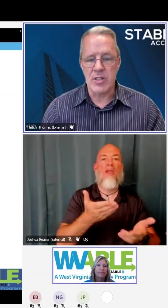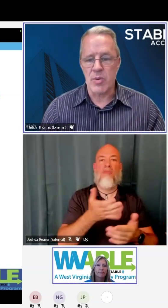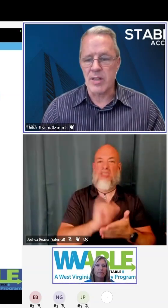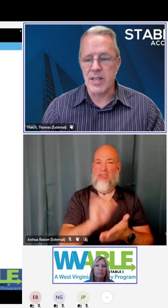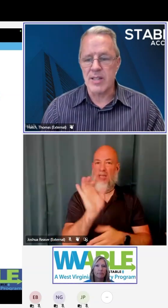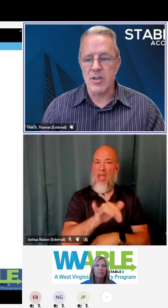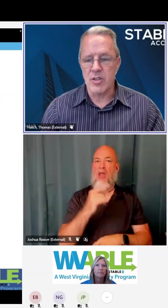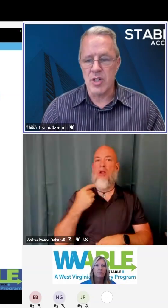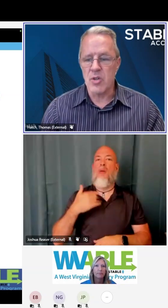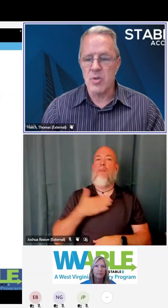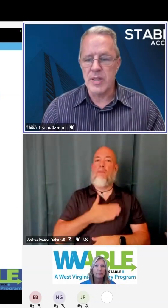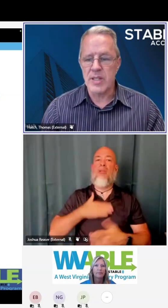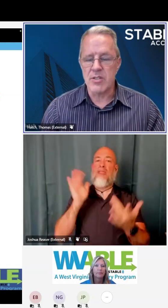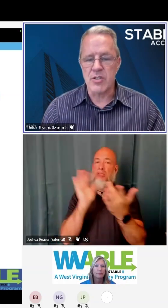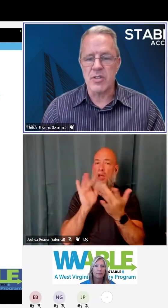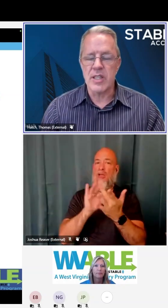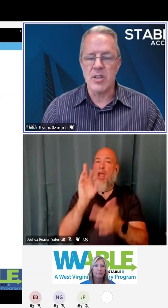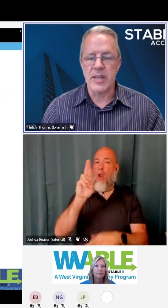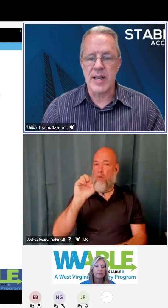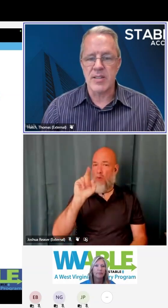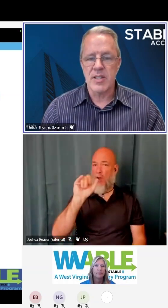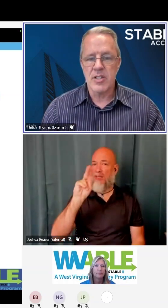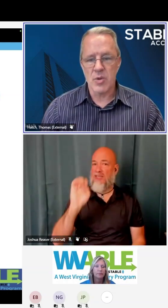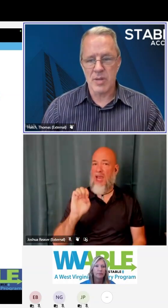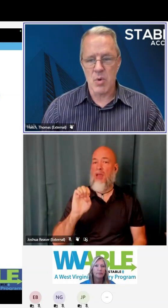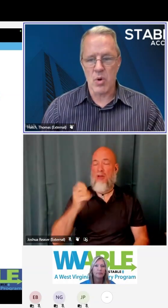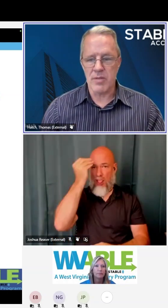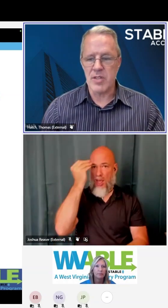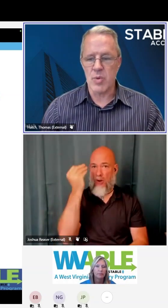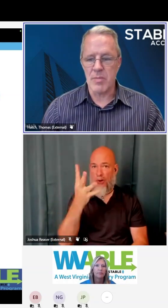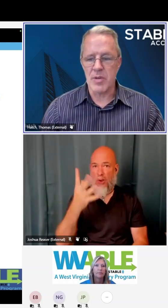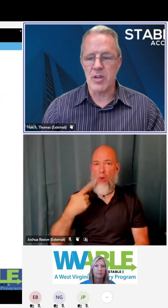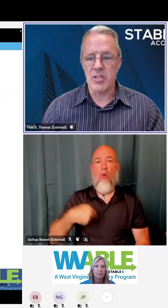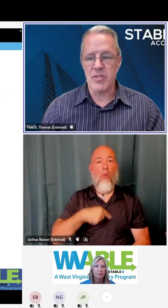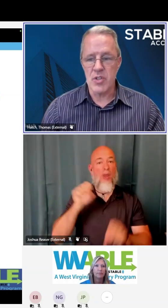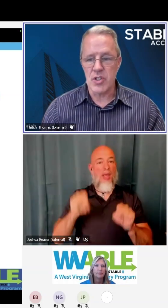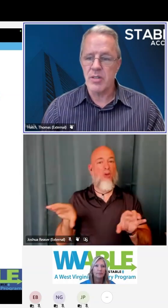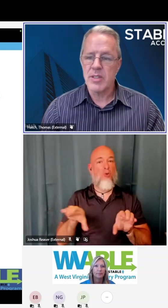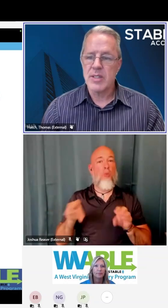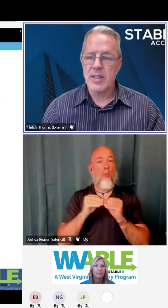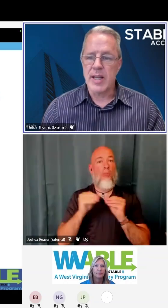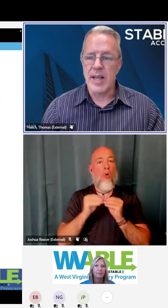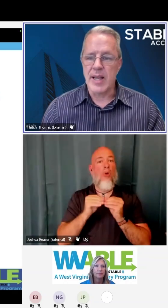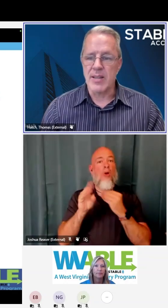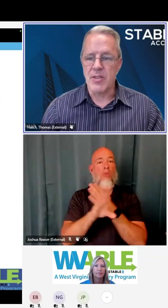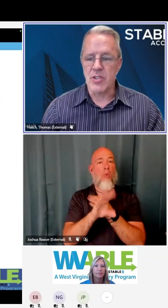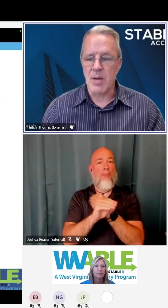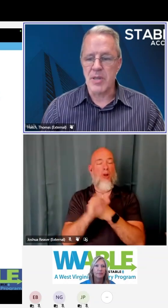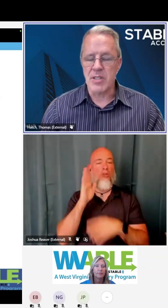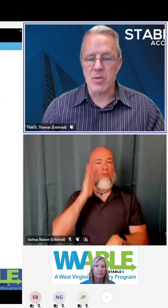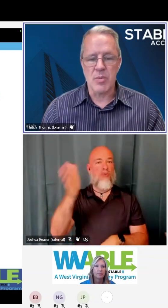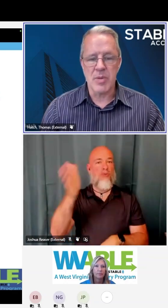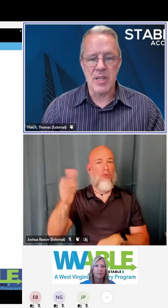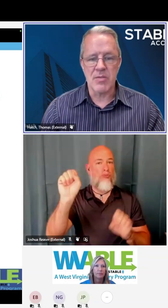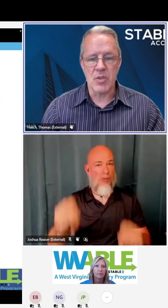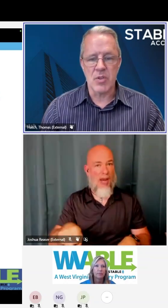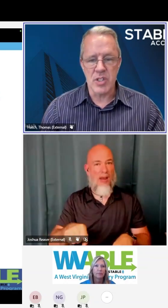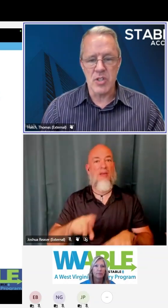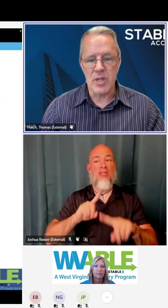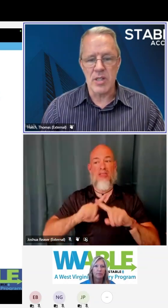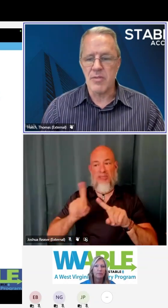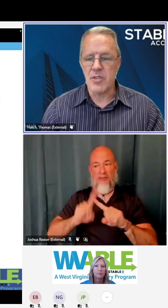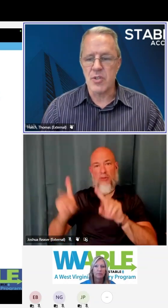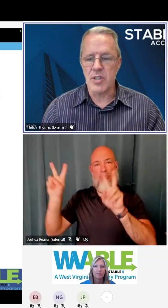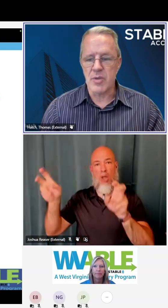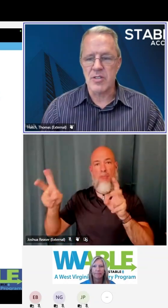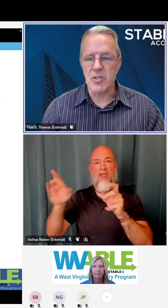please reach out to Roxanne and let her know. We can certainly look at doing more of these webinars in the future. And if there's topics that would be meaningful to